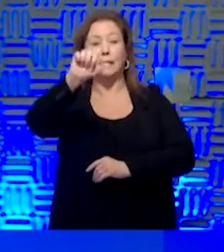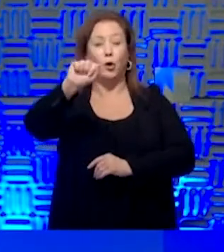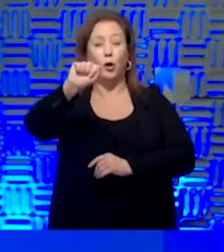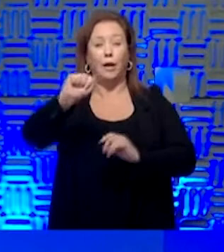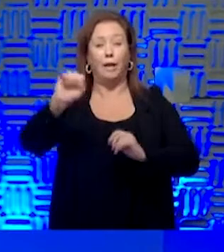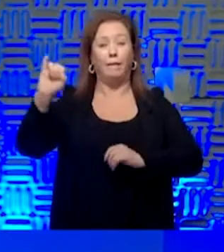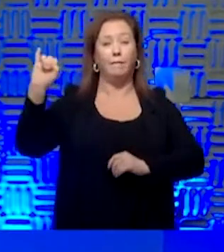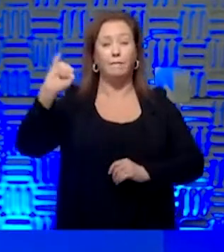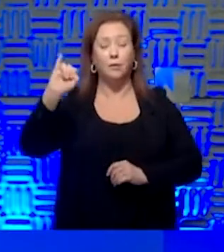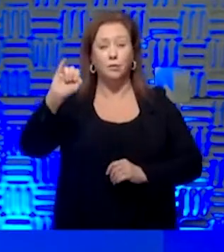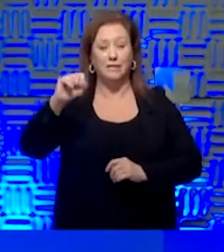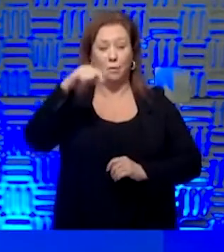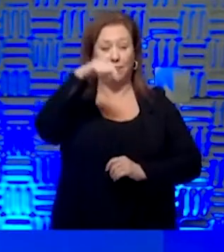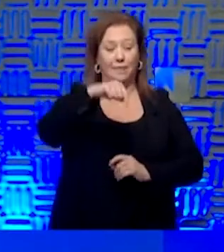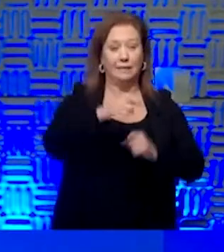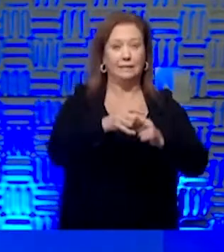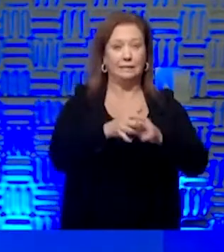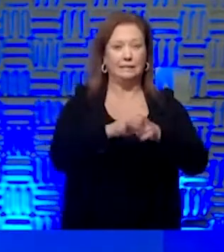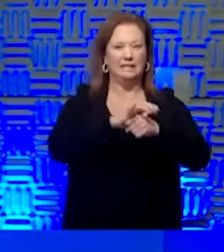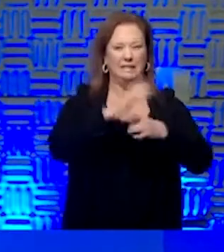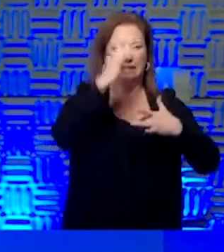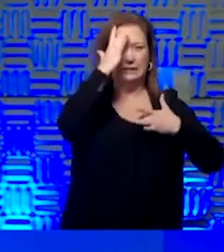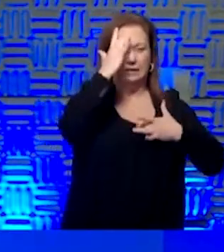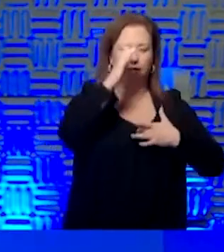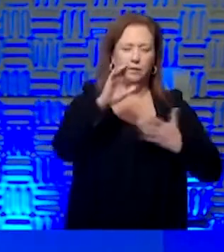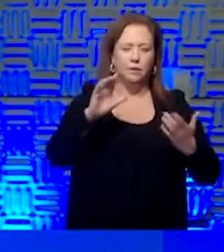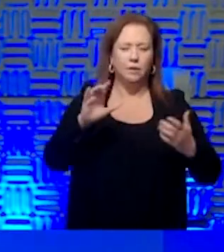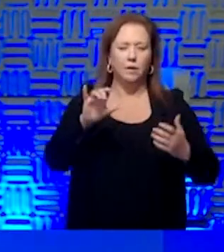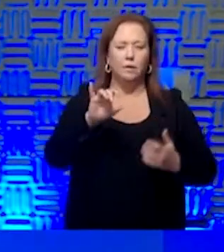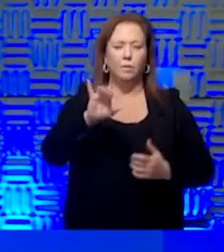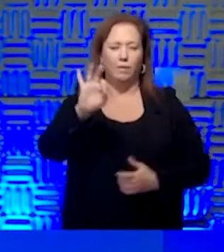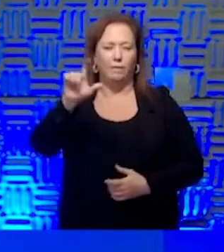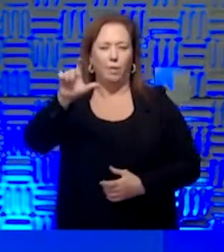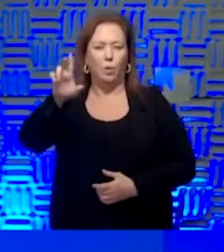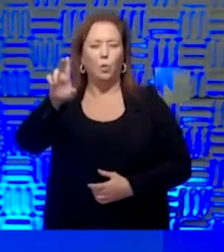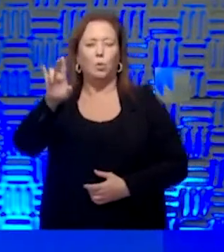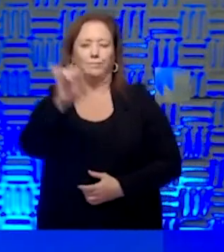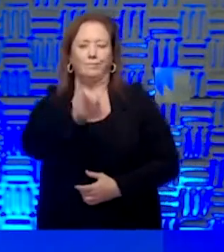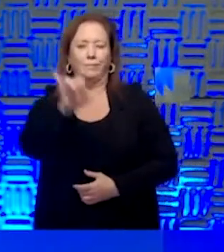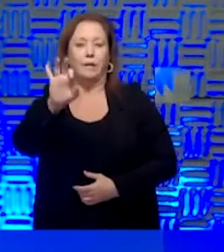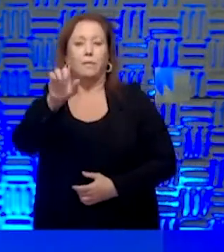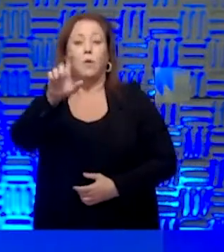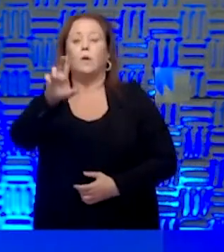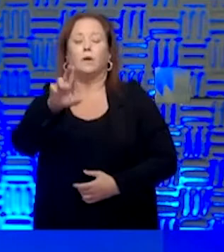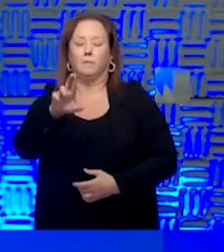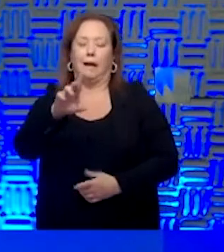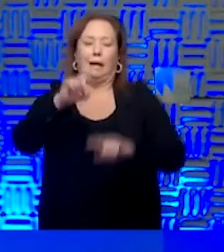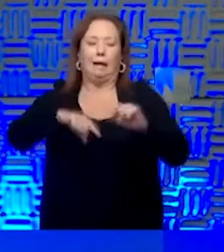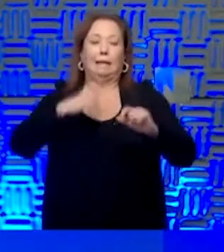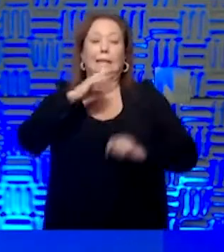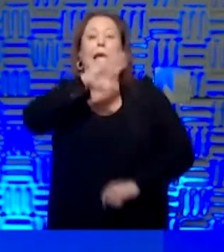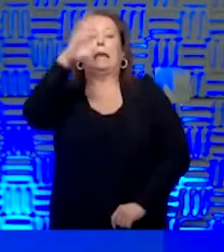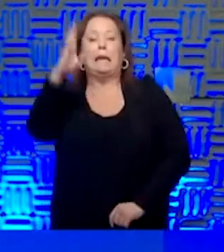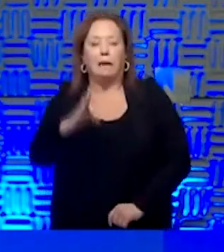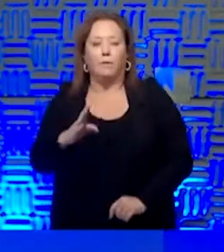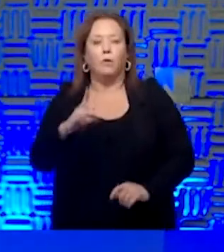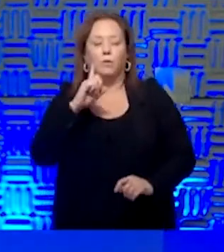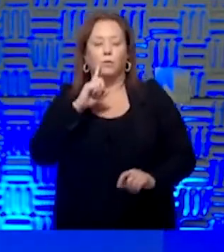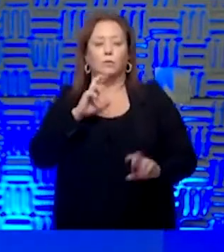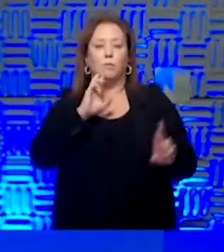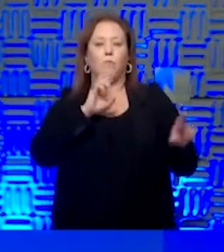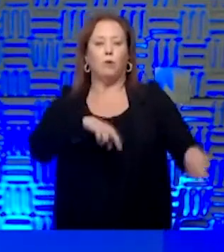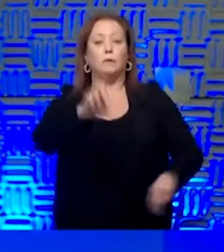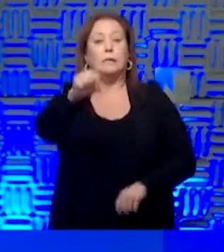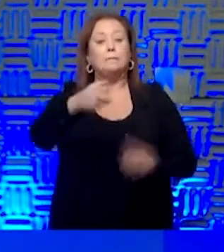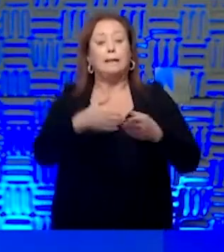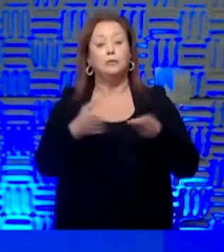this disease as we have with influenza. Certainly it's a possibility, never say never. There have been reports, and even some fungal pneumonias. But